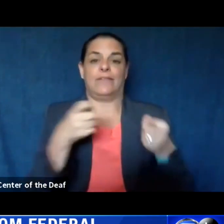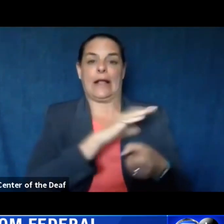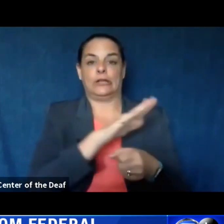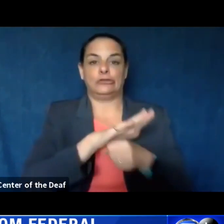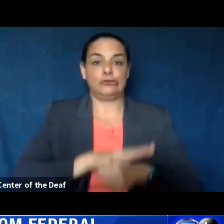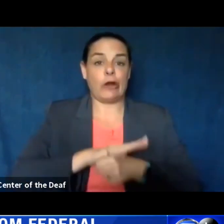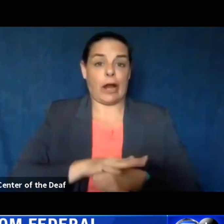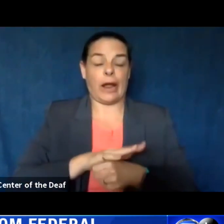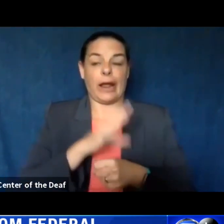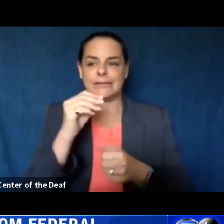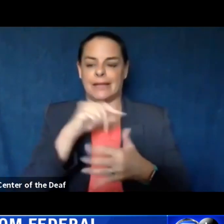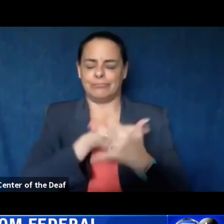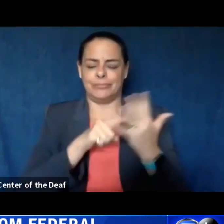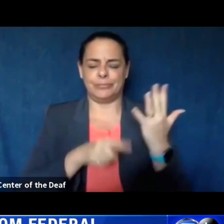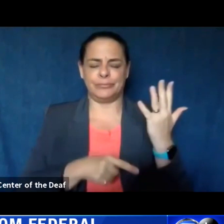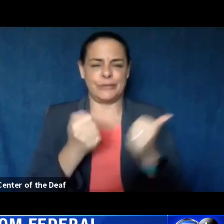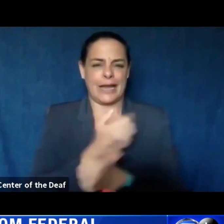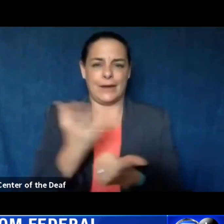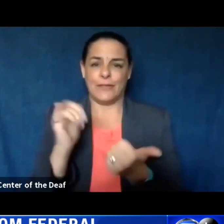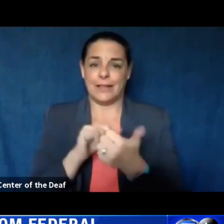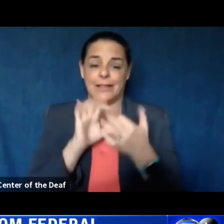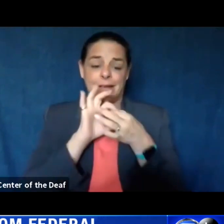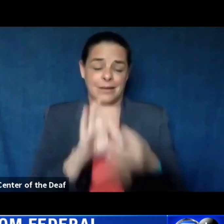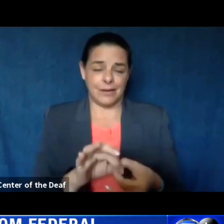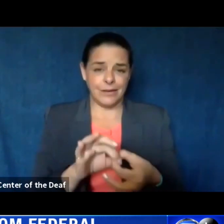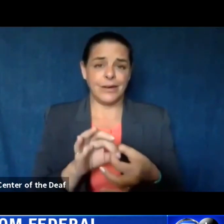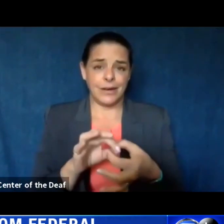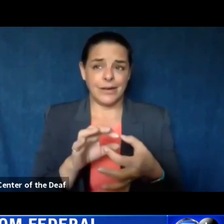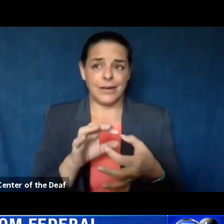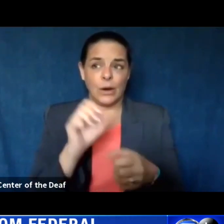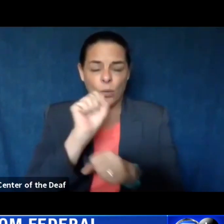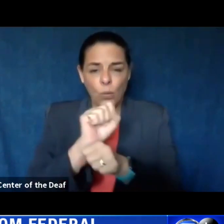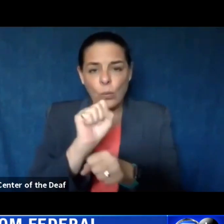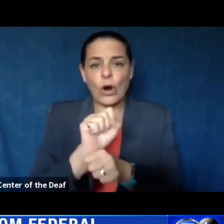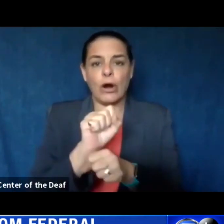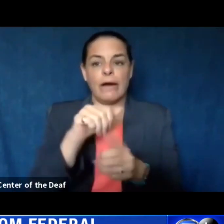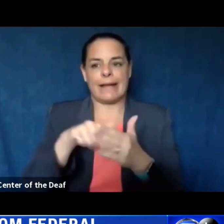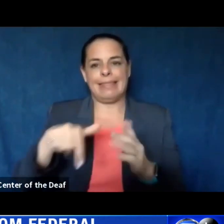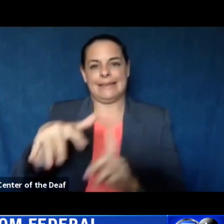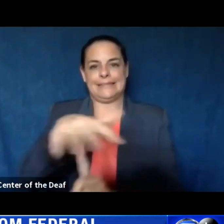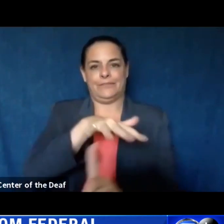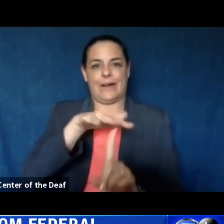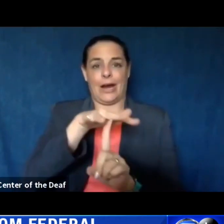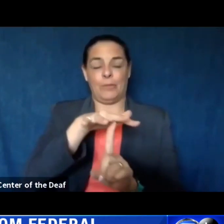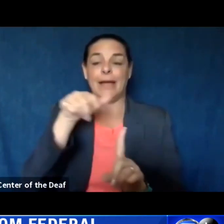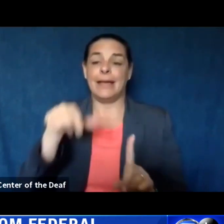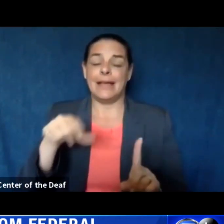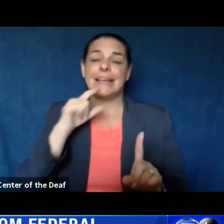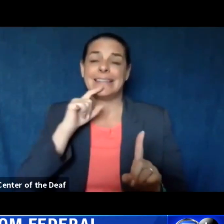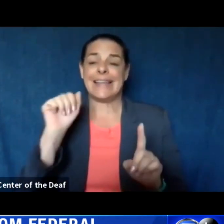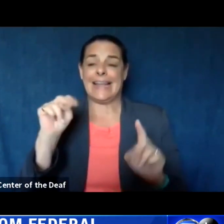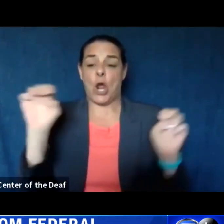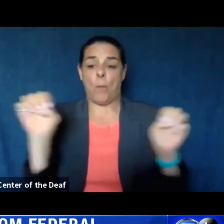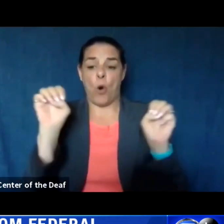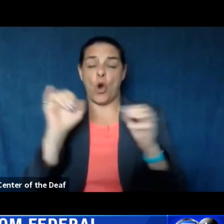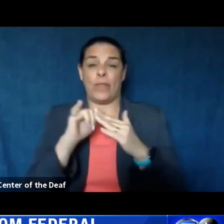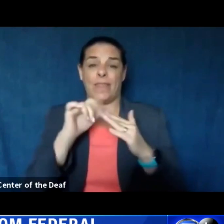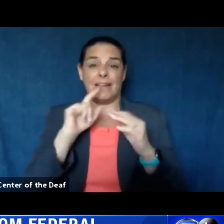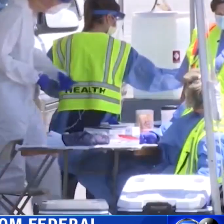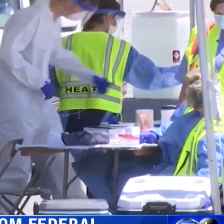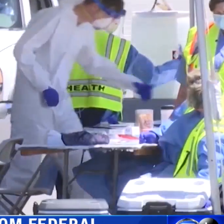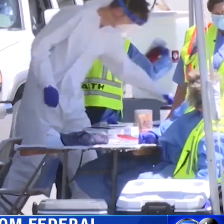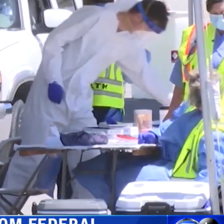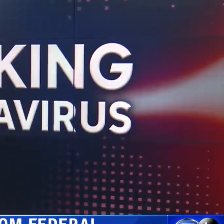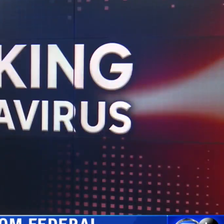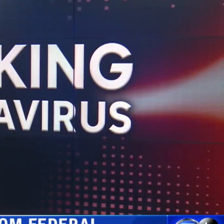and all of the concerns that go with working in this environment. It's an emergency that is lasting a long